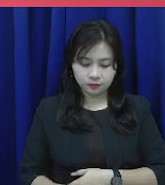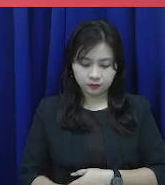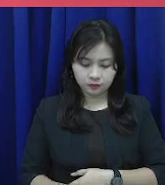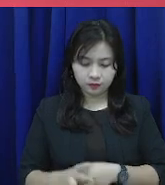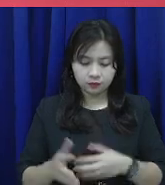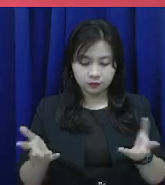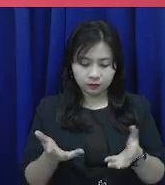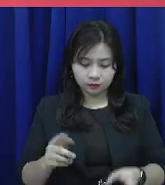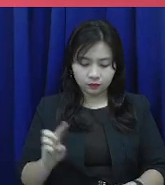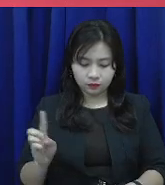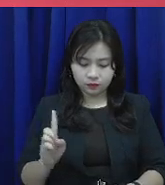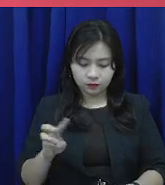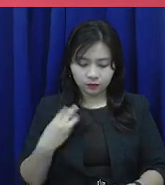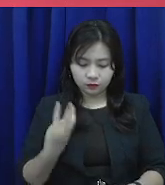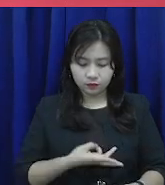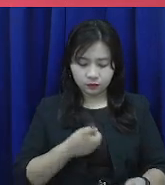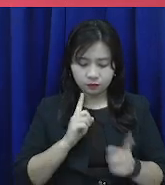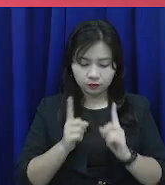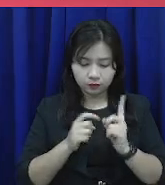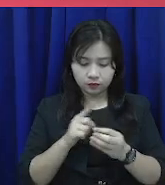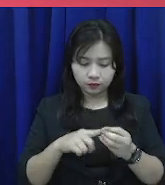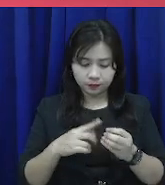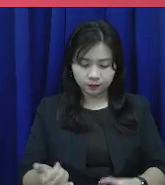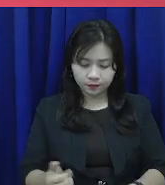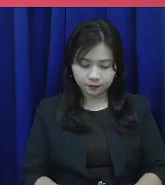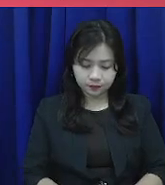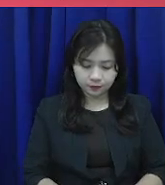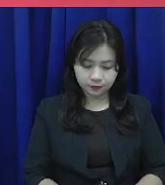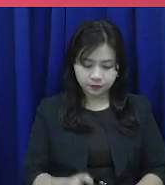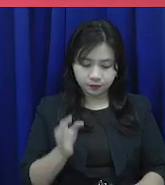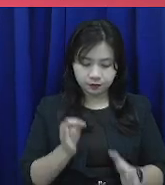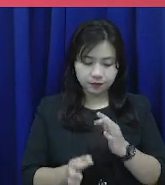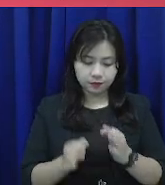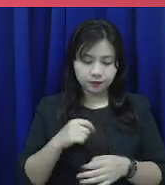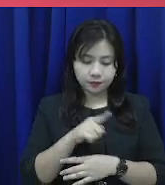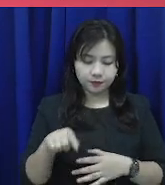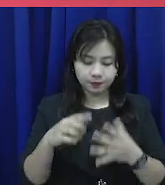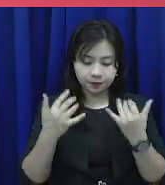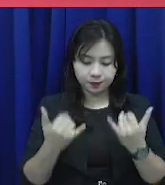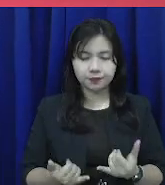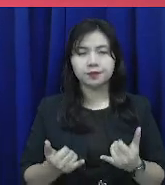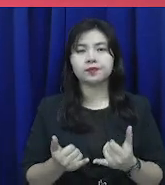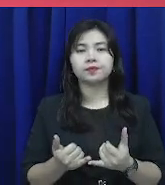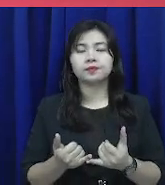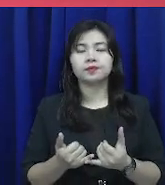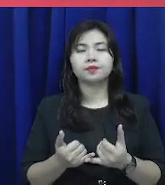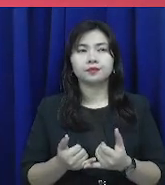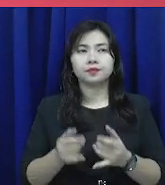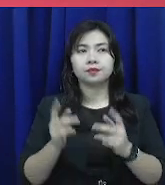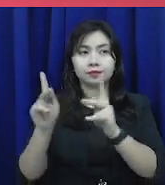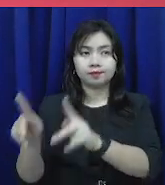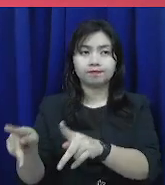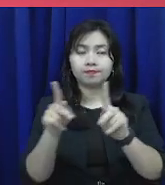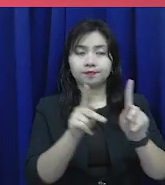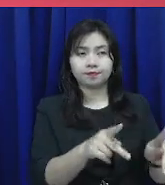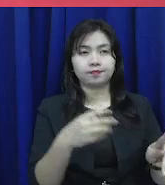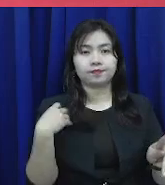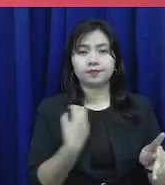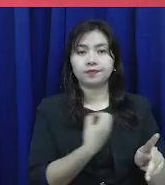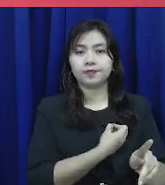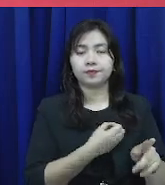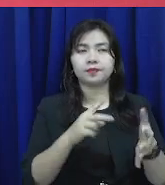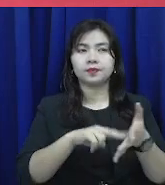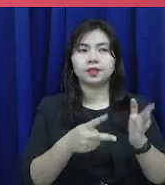pinag-uusapan natin if we're going to cultivate ourselves we're simply telling ourselves that we are Preparing